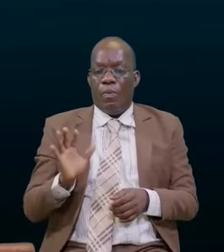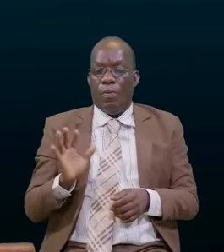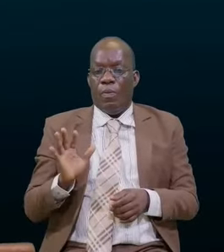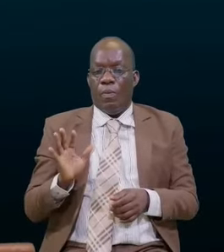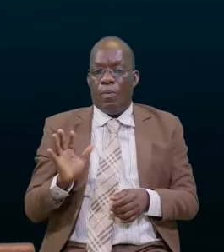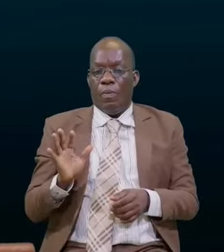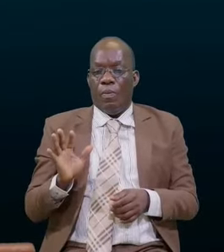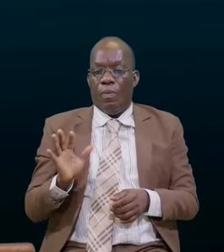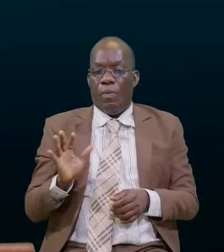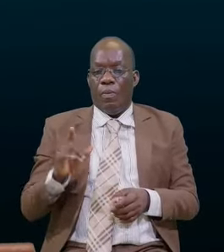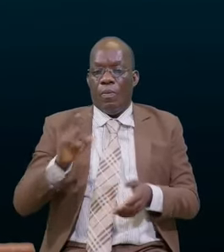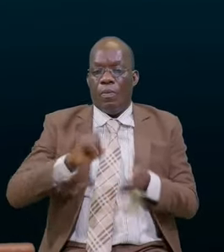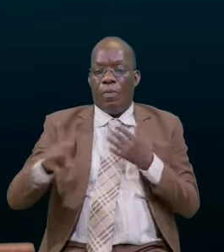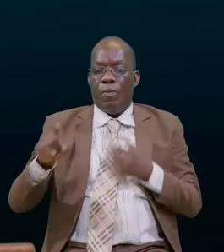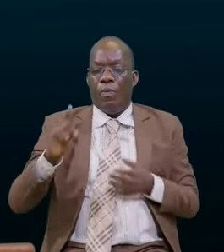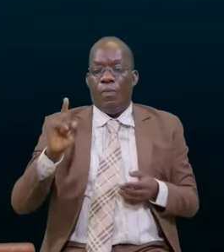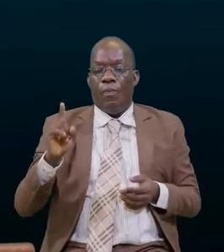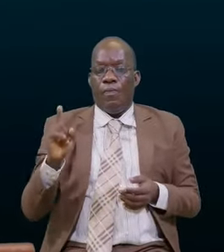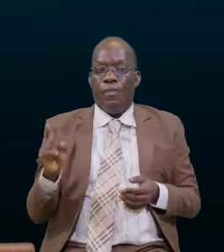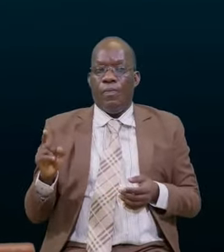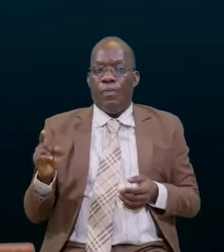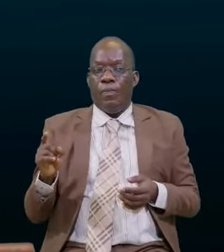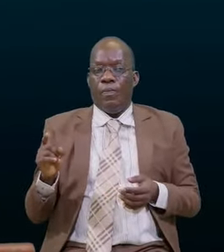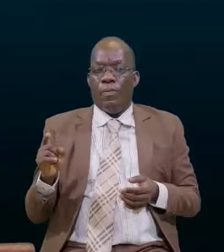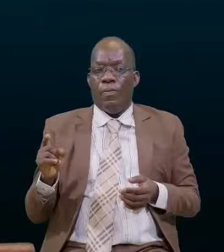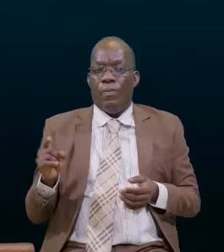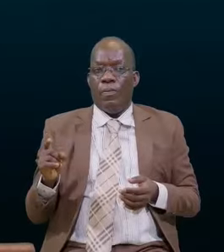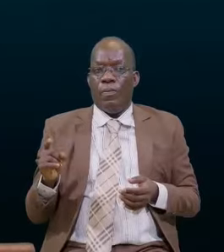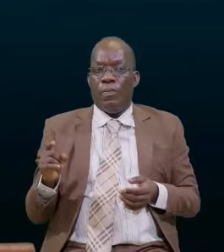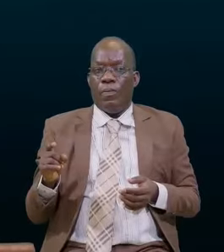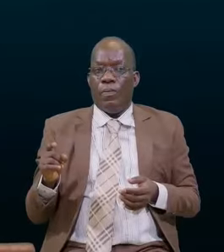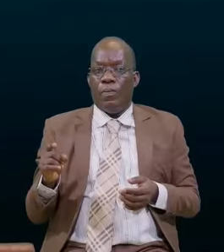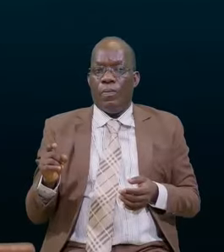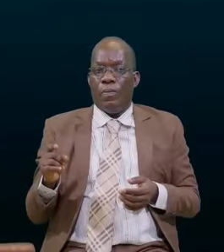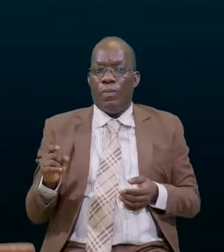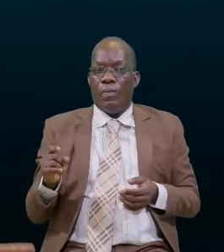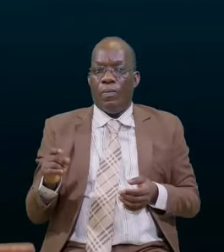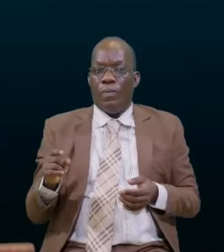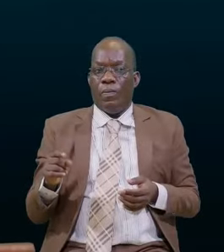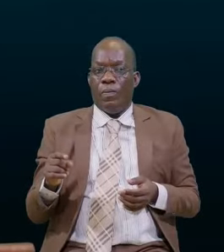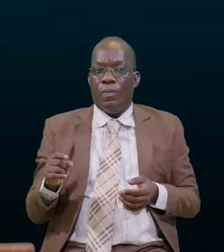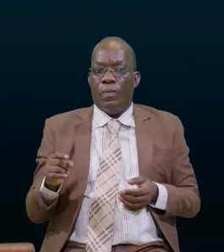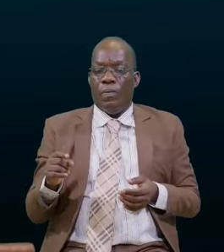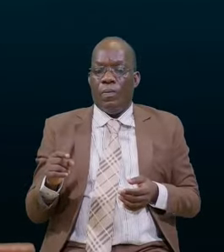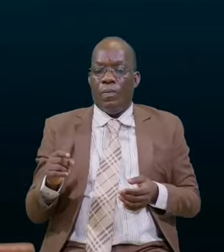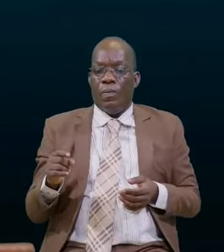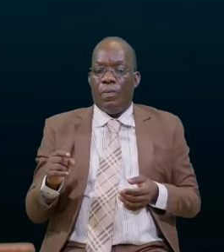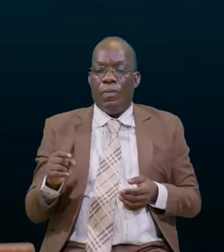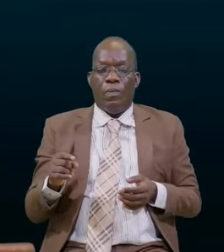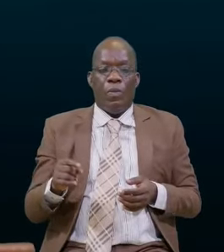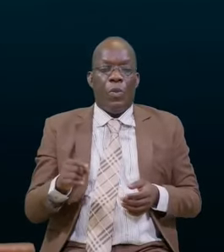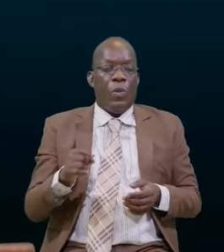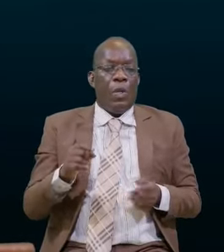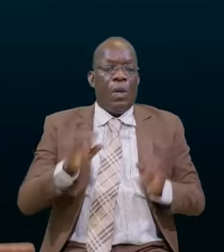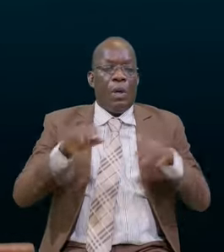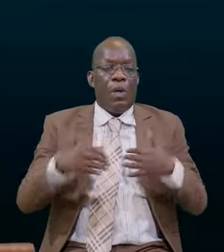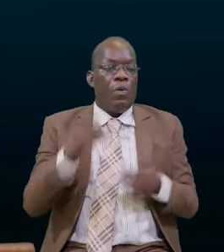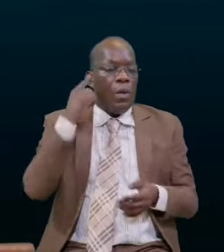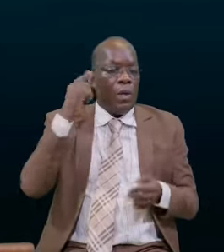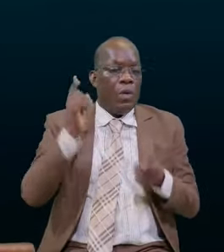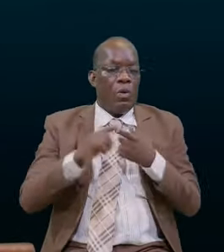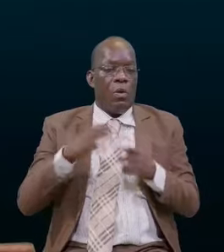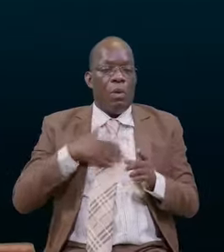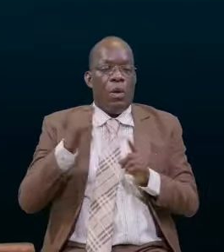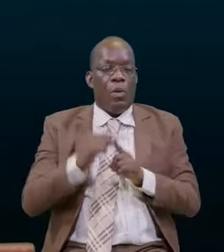read from verse one Psalm 5 verse one give ear to my words oh Lord consider my meditation hacking